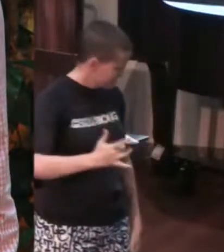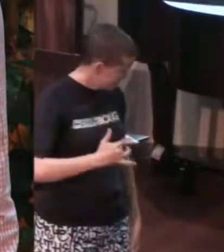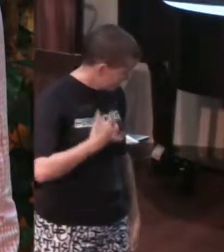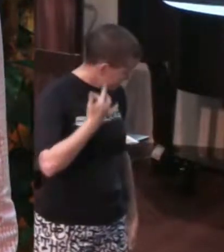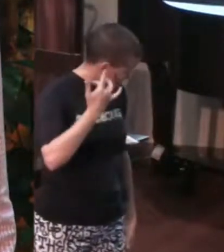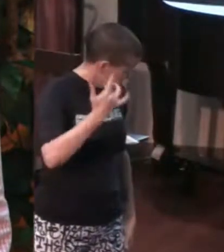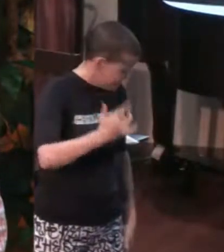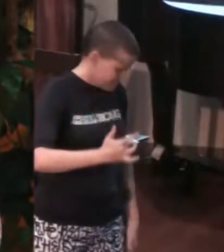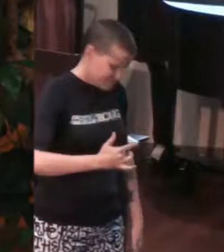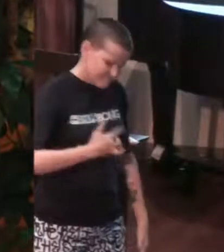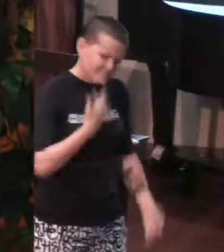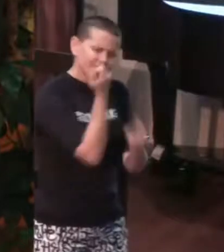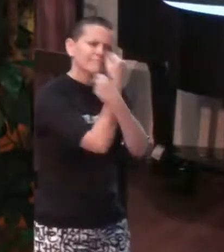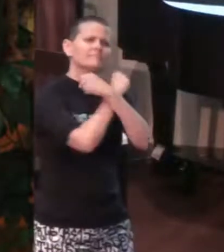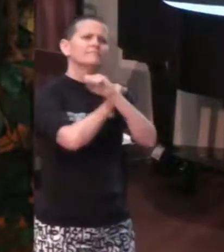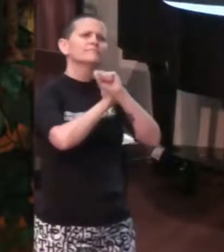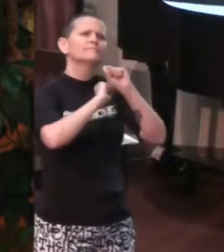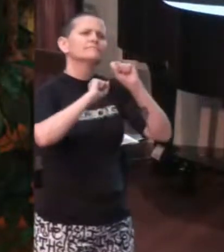like being a free.